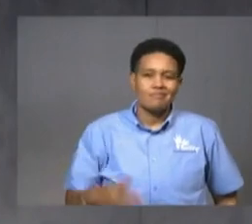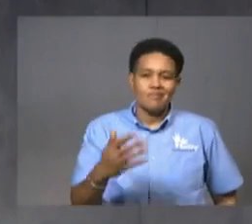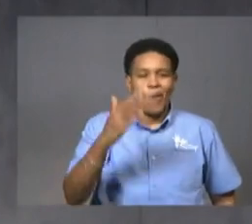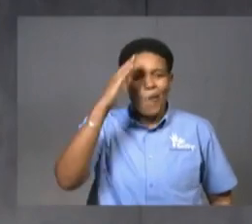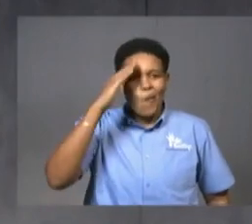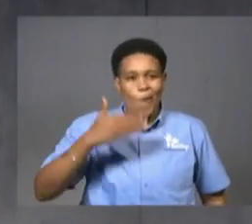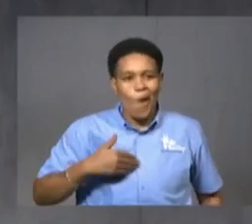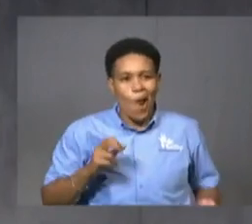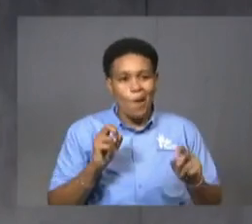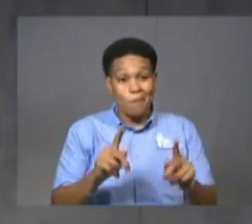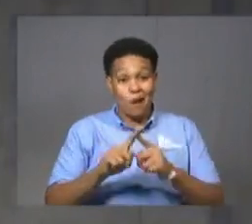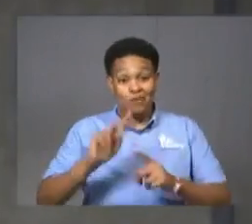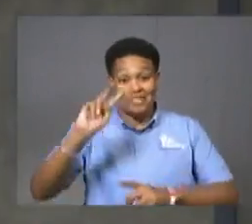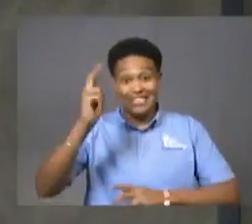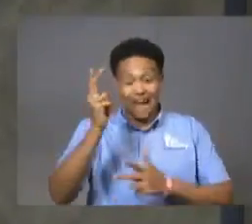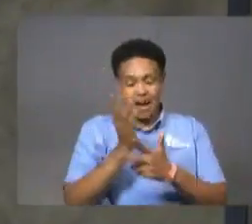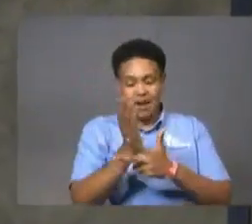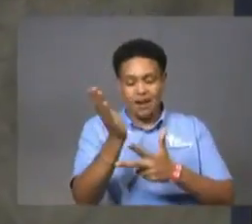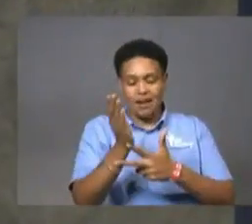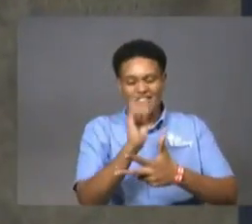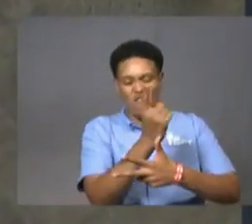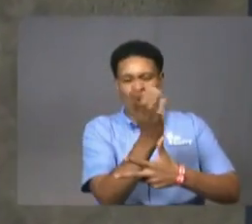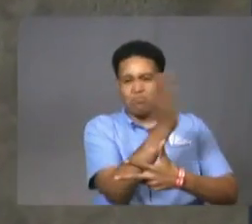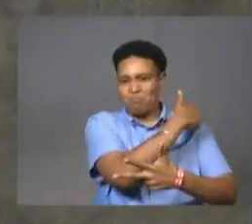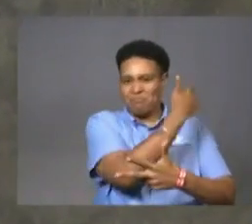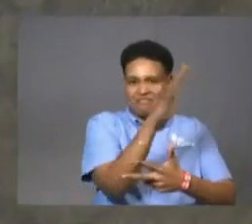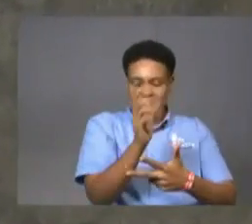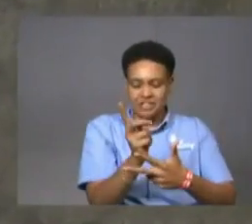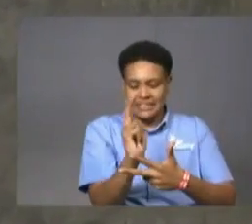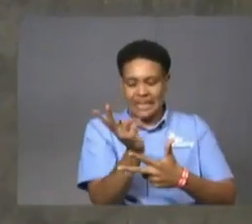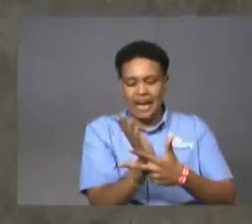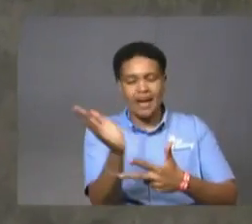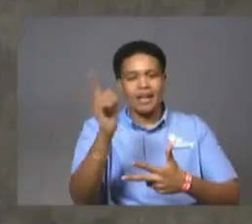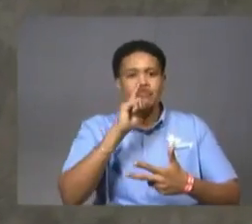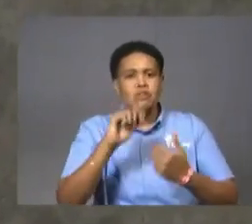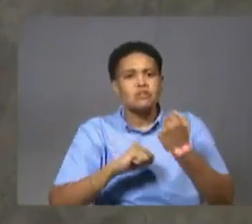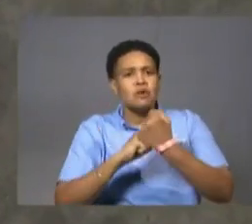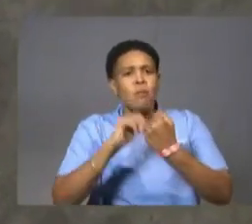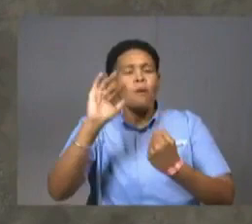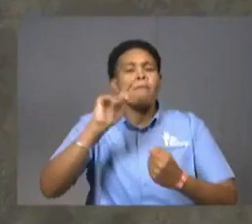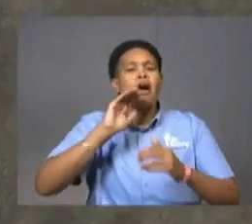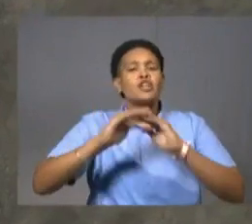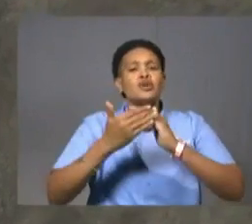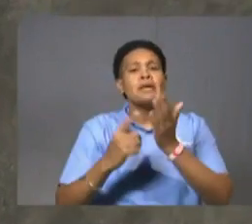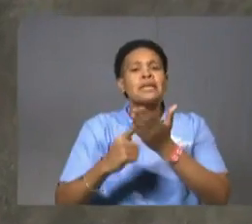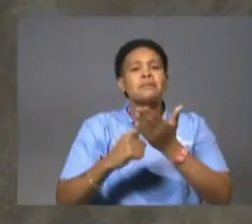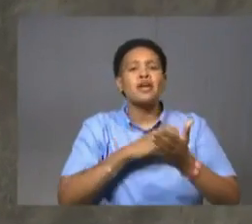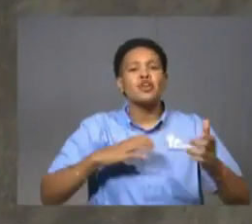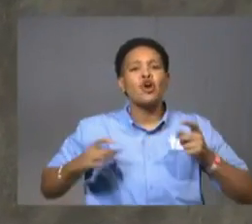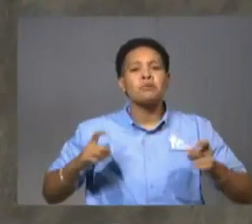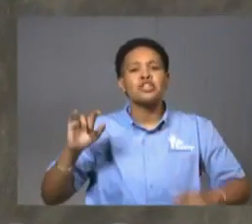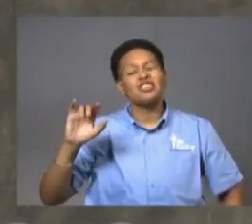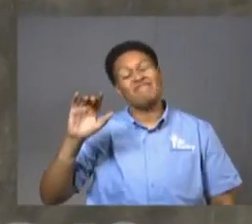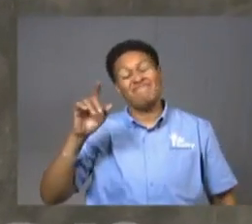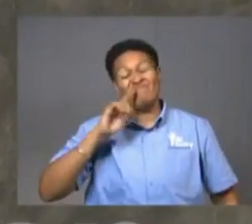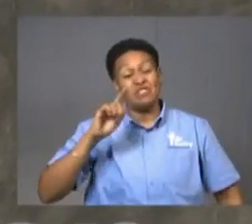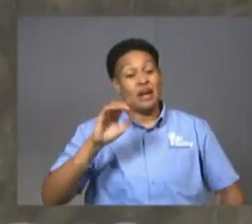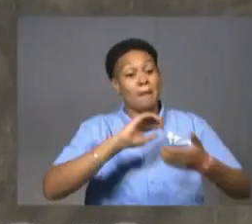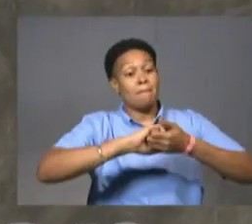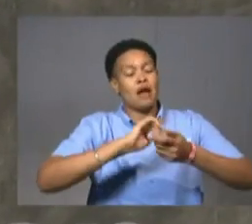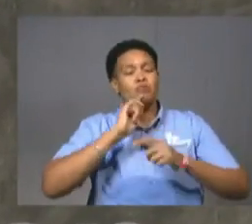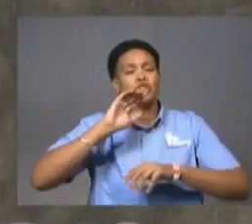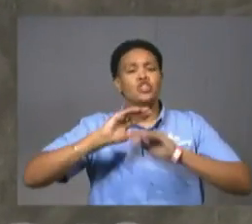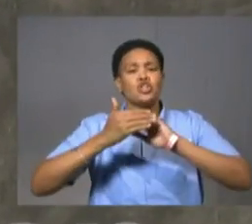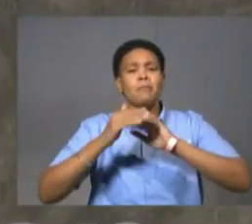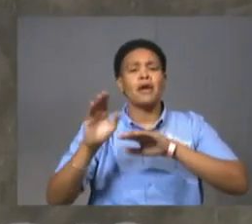Welcome back to the second in a series of 3 political debates being facilitated by the Jamaica Debates Commission, a partnership of the Jamaica Chamber of